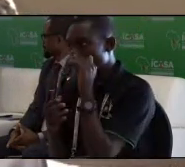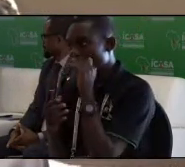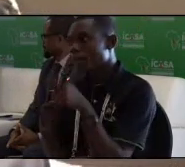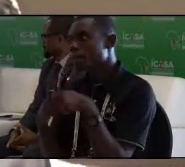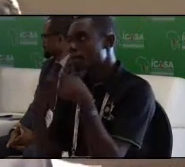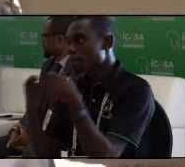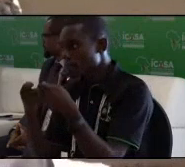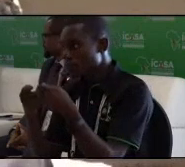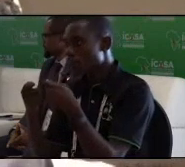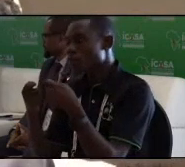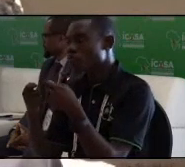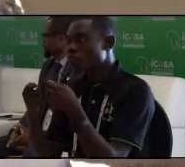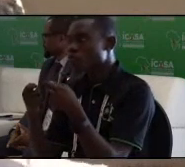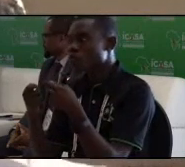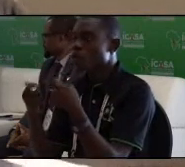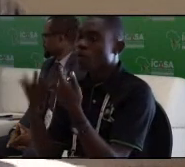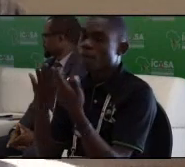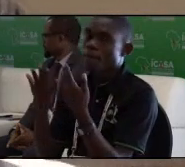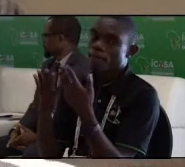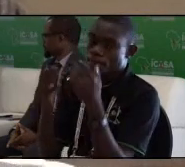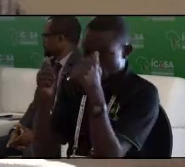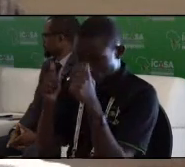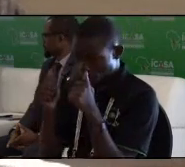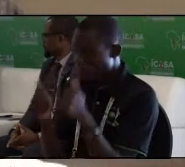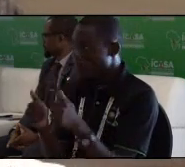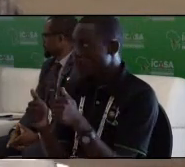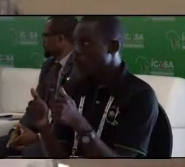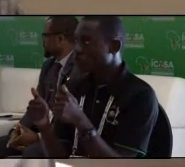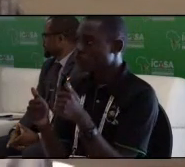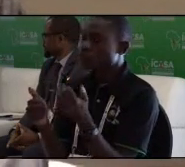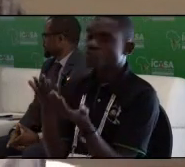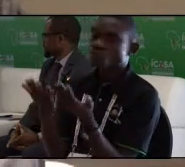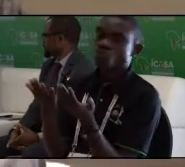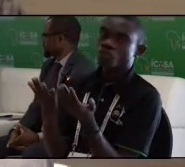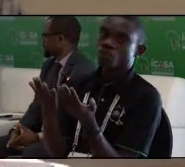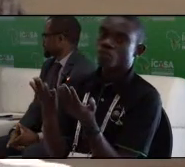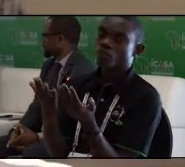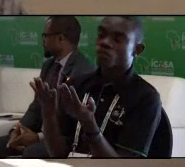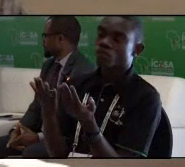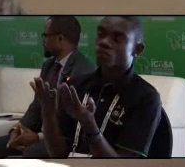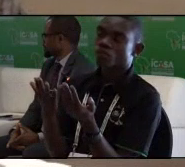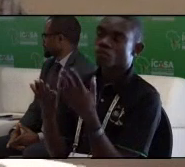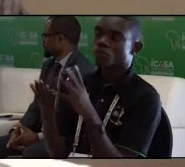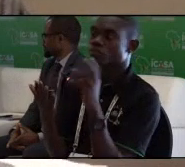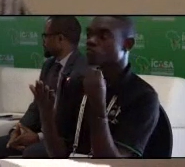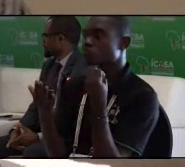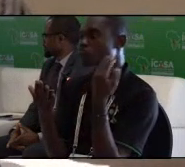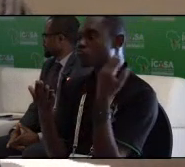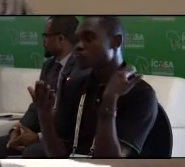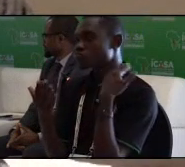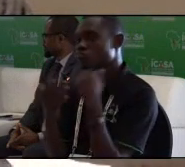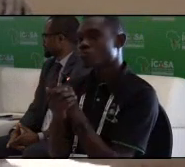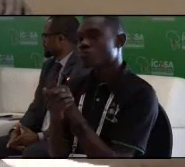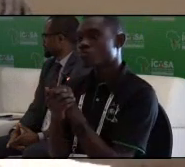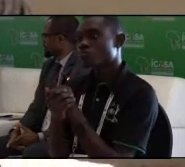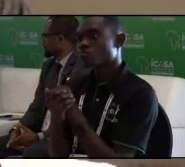some kits, and we tried it out with university students in a campaign. So within about a month,